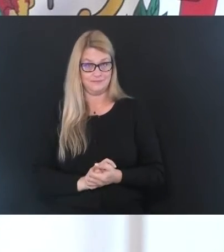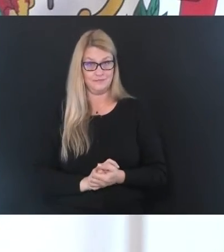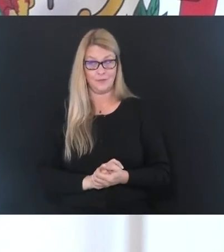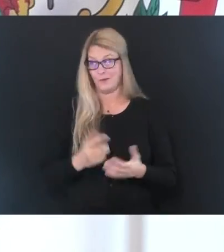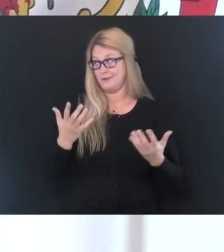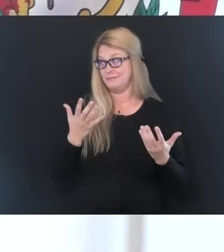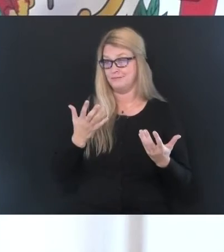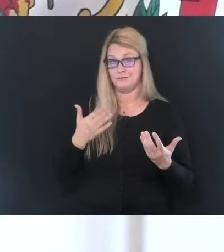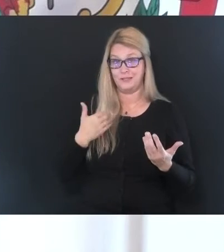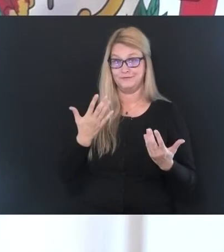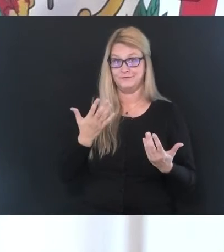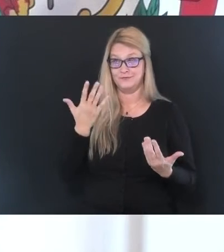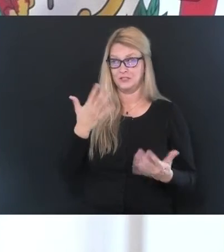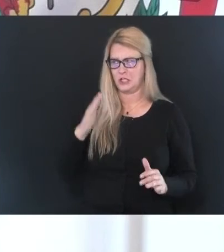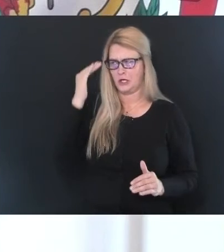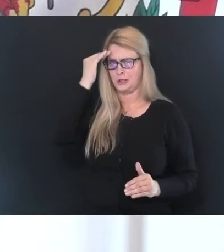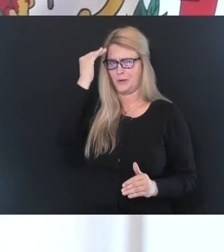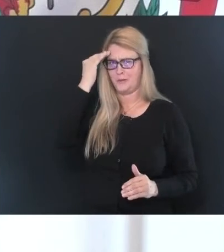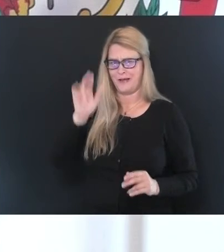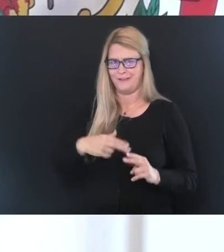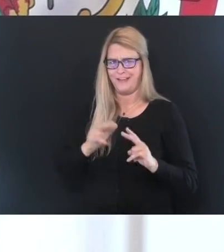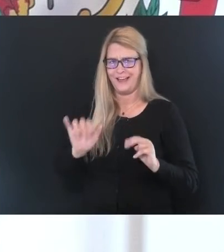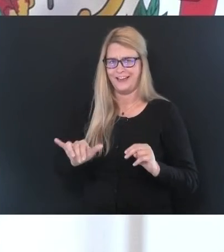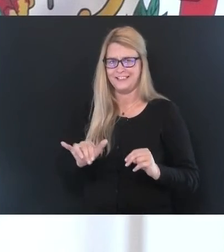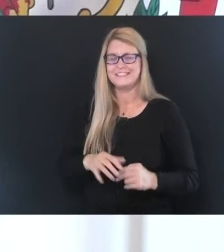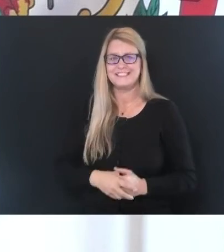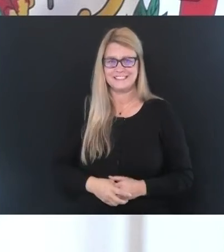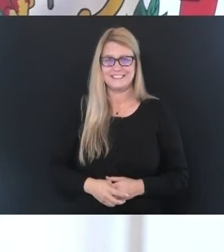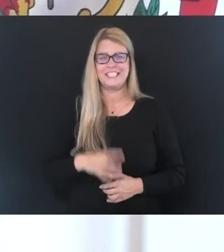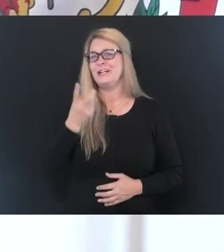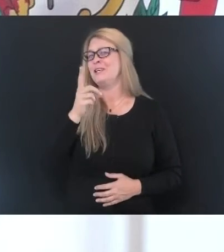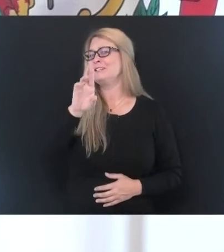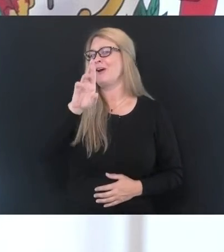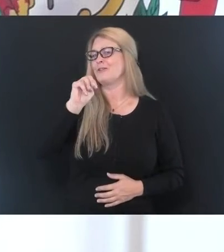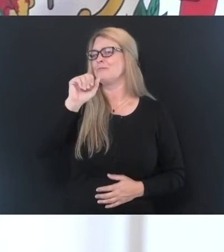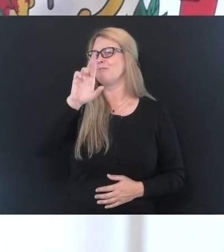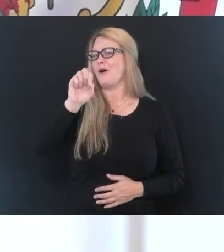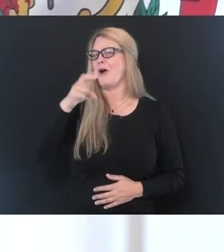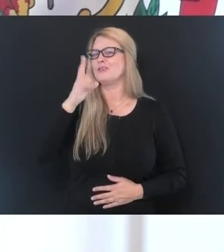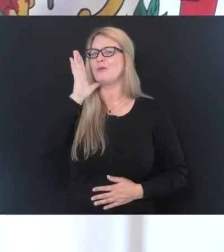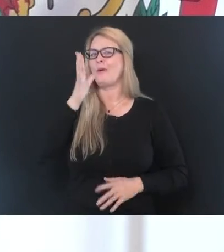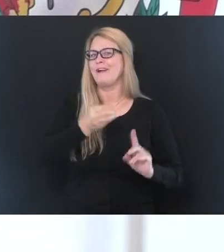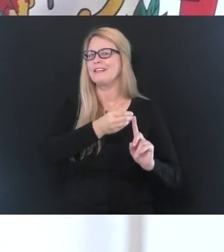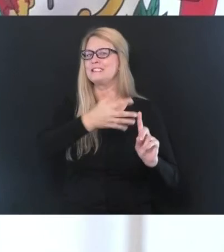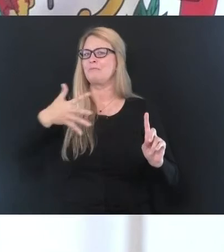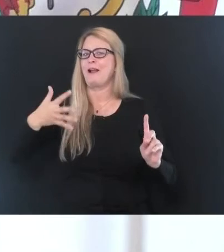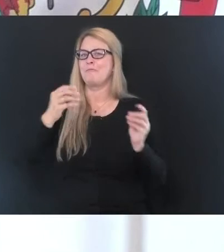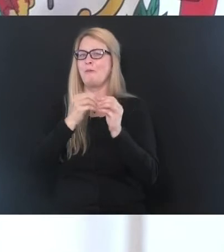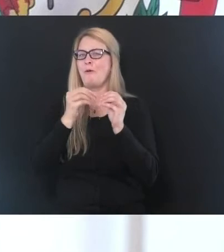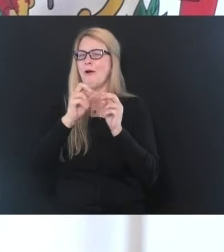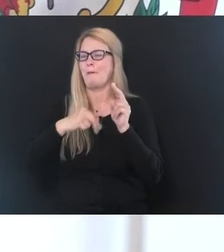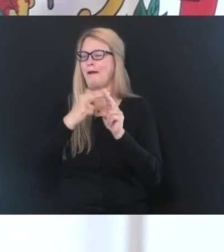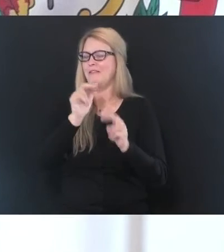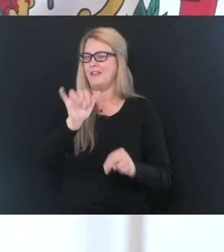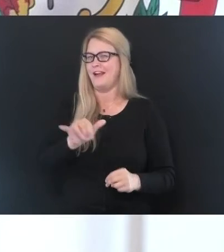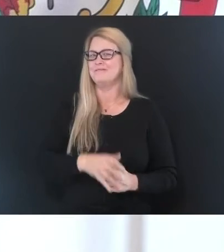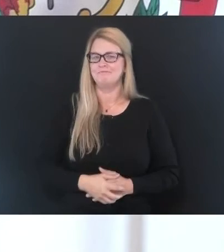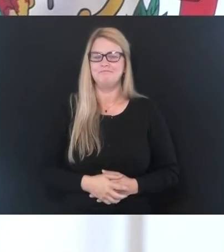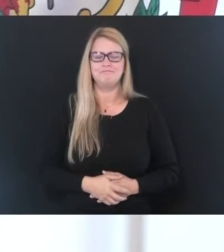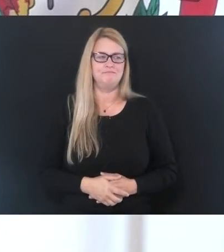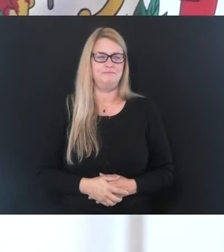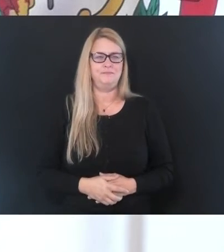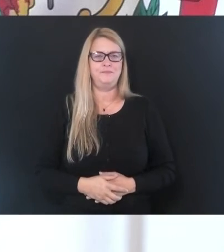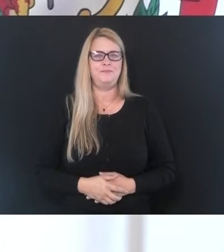familiar? Doesn't that sound just terribly familiar? And Dr. Marsh will talk a whole bunch about that in just a little bit.